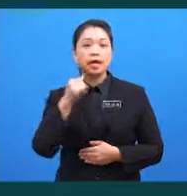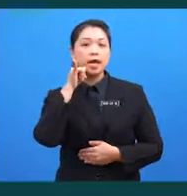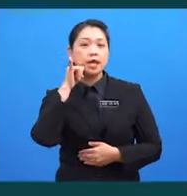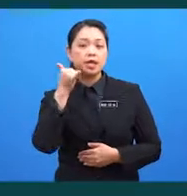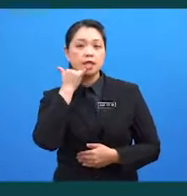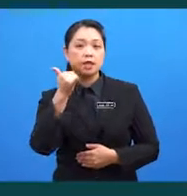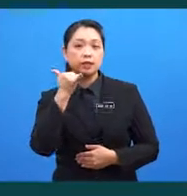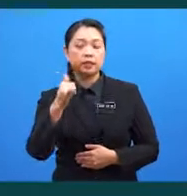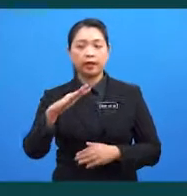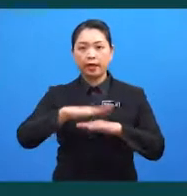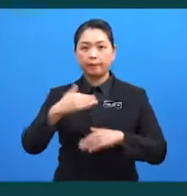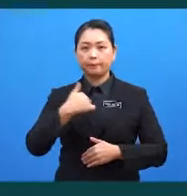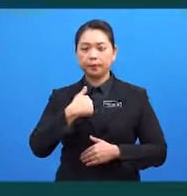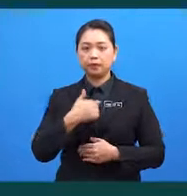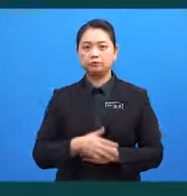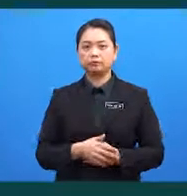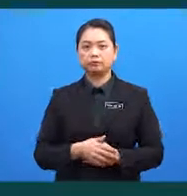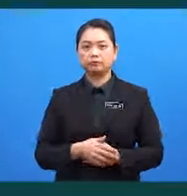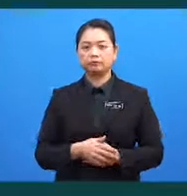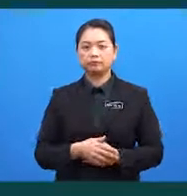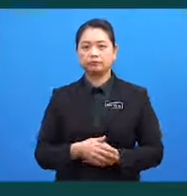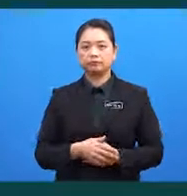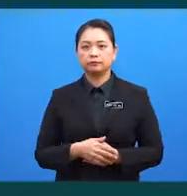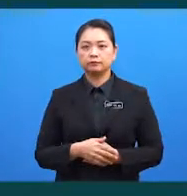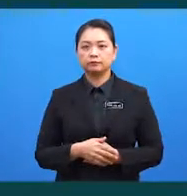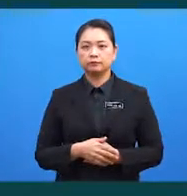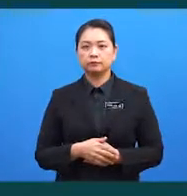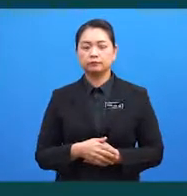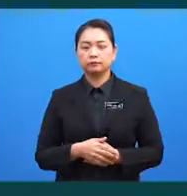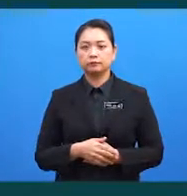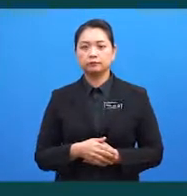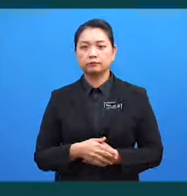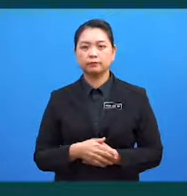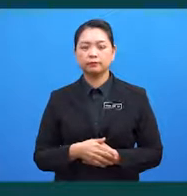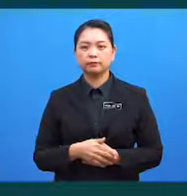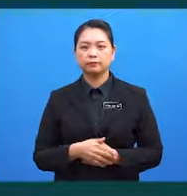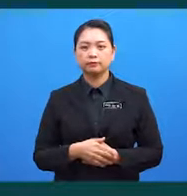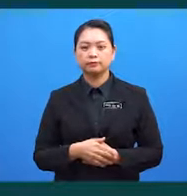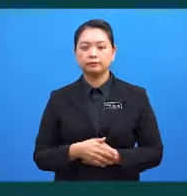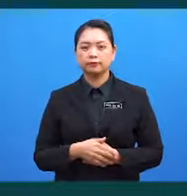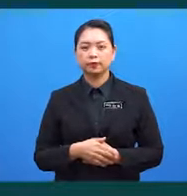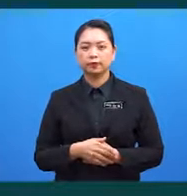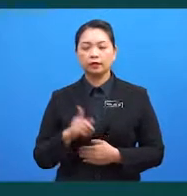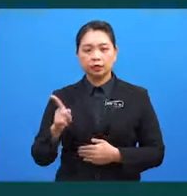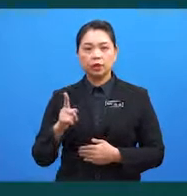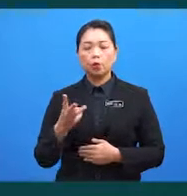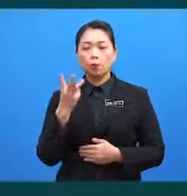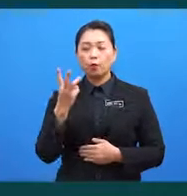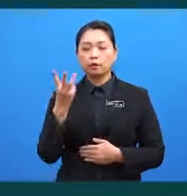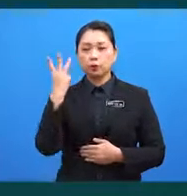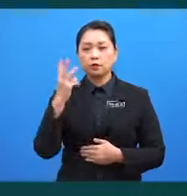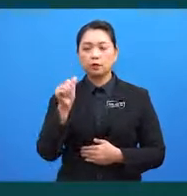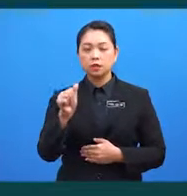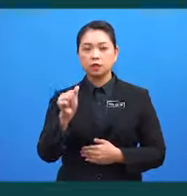snake charmer, an entertainer who makes snake move by playing music. He was a snake charmer and